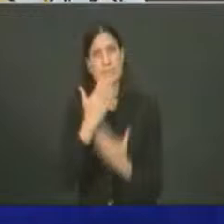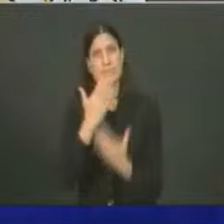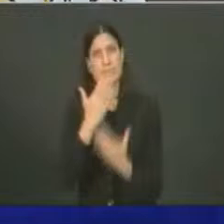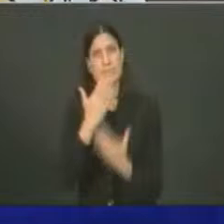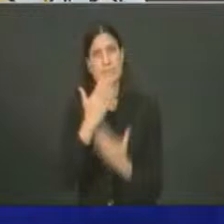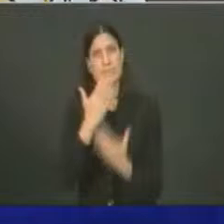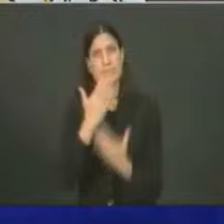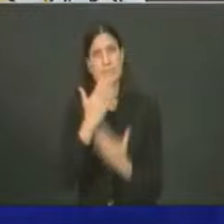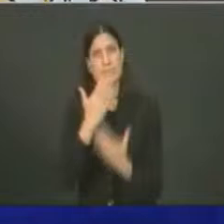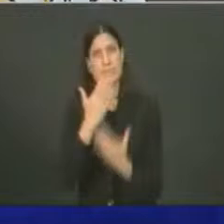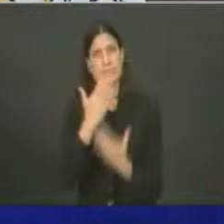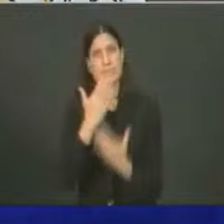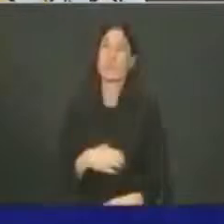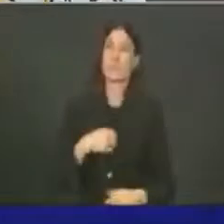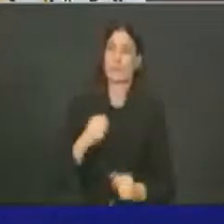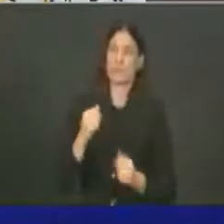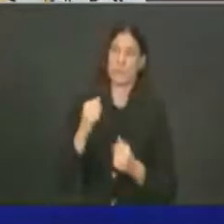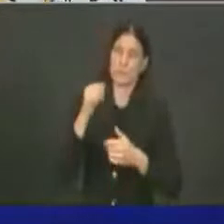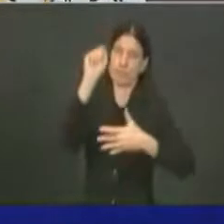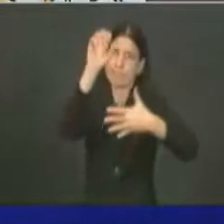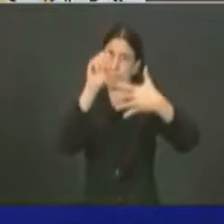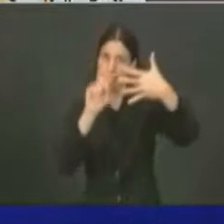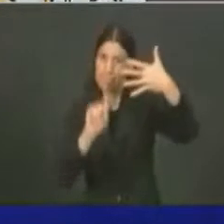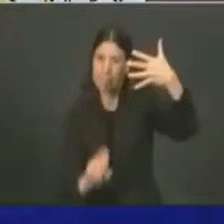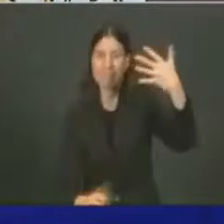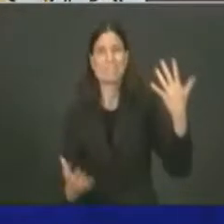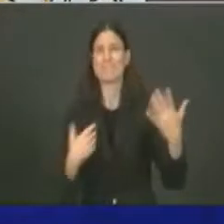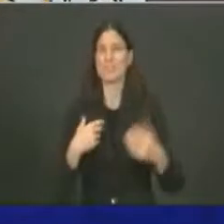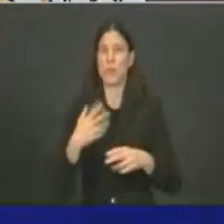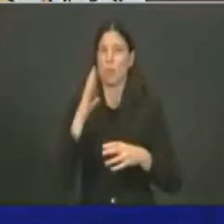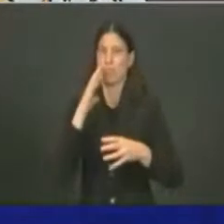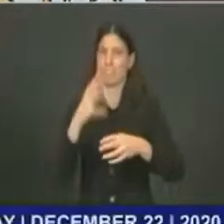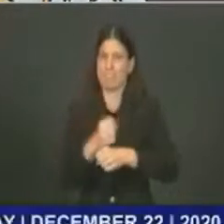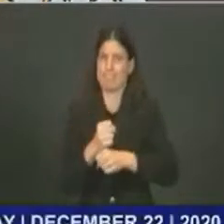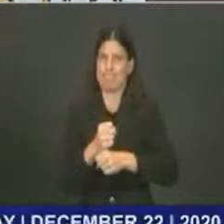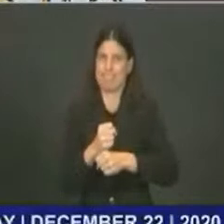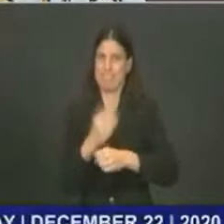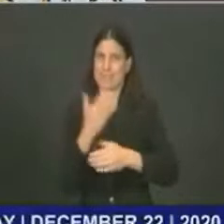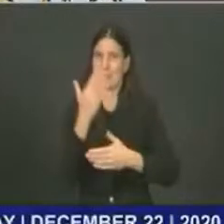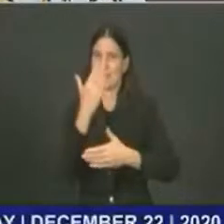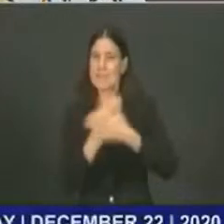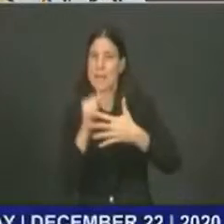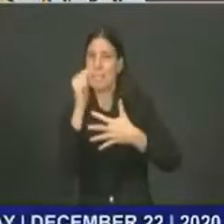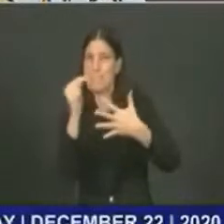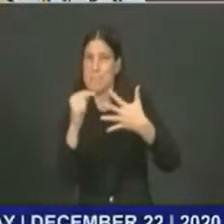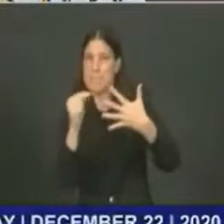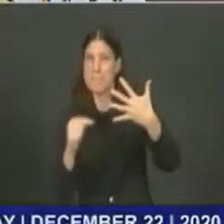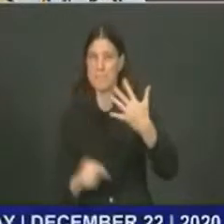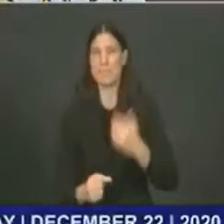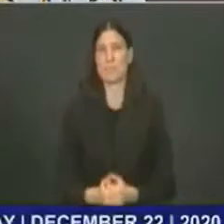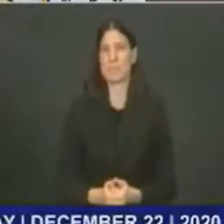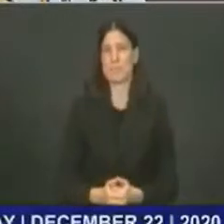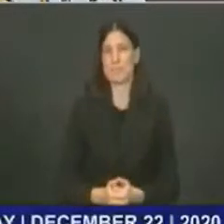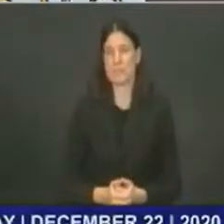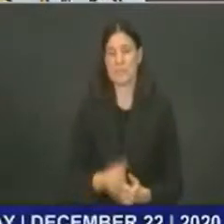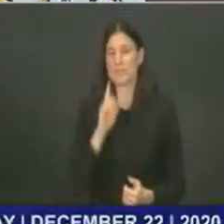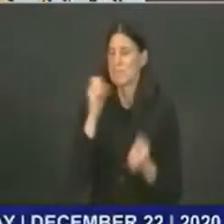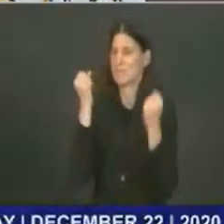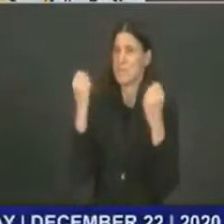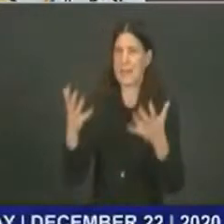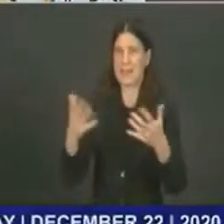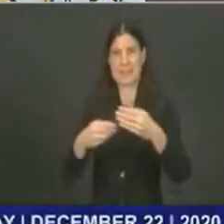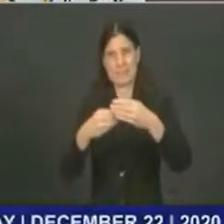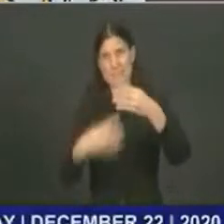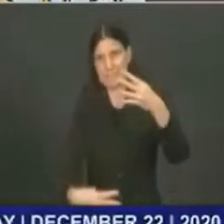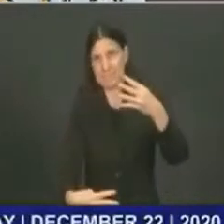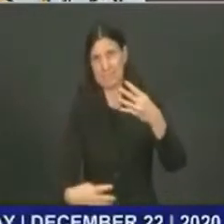employee who's pitched in and worked so hard this year. There are so many unsung heroes, and